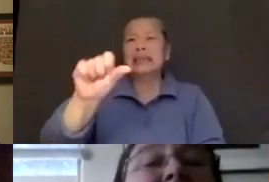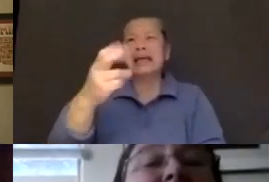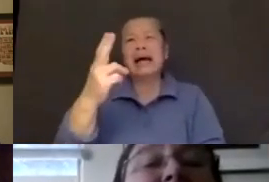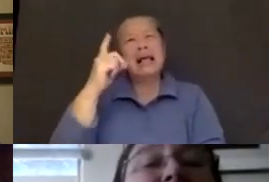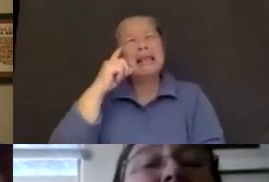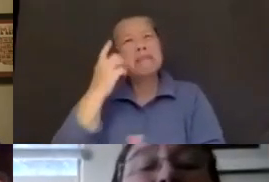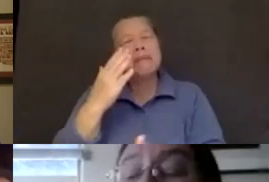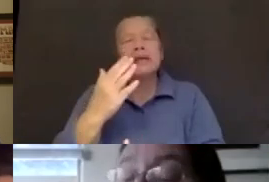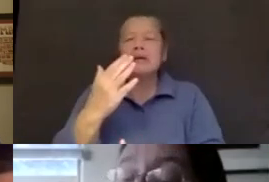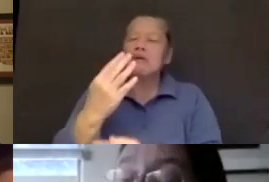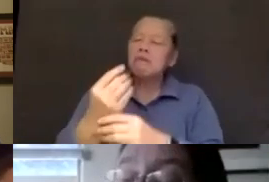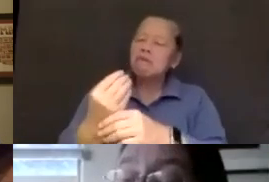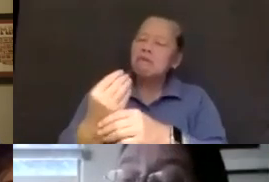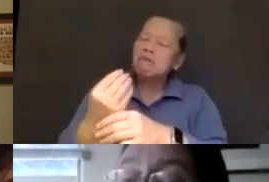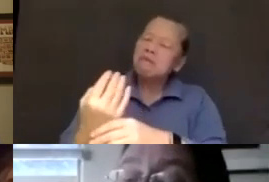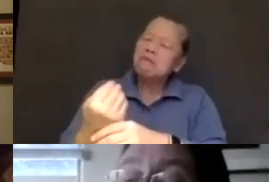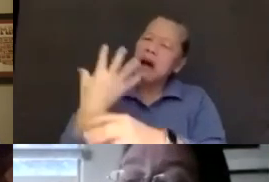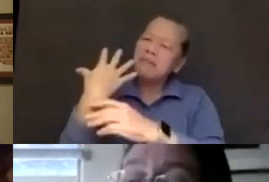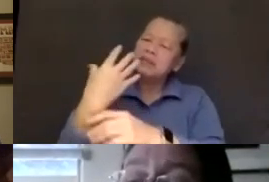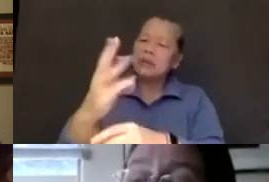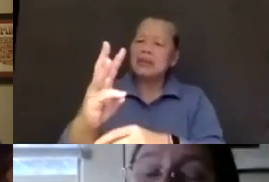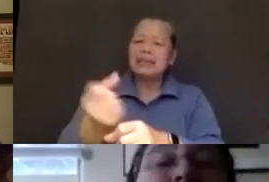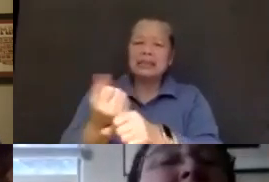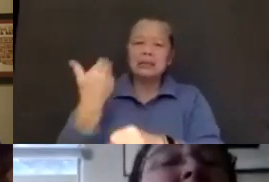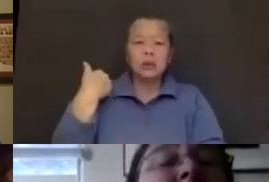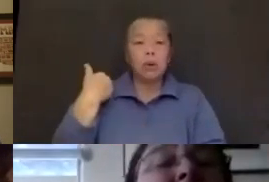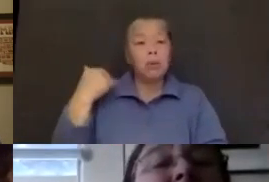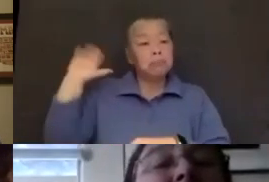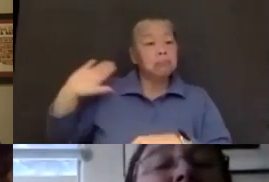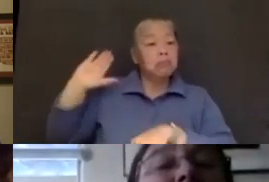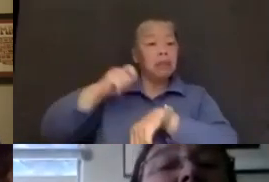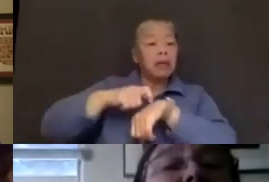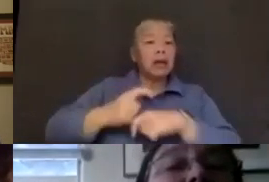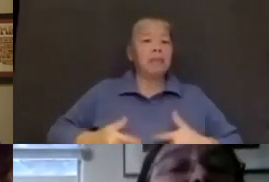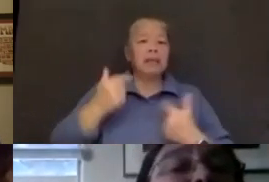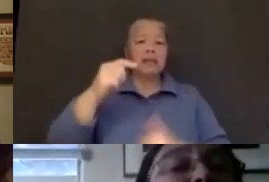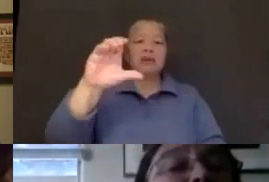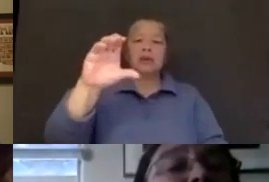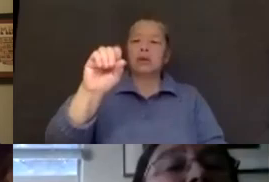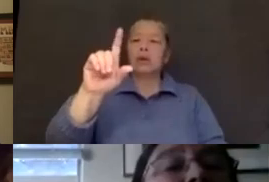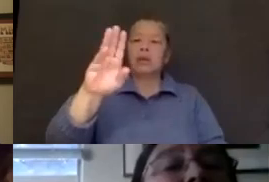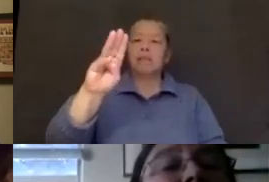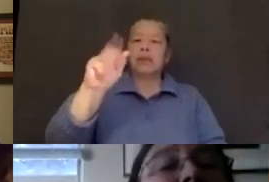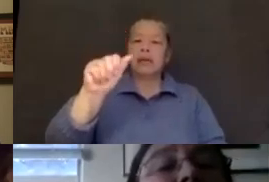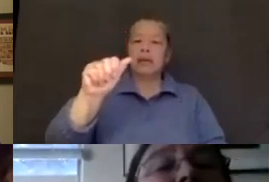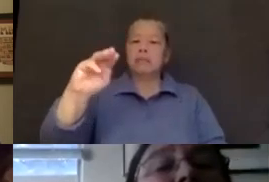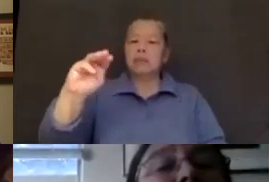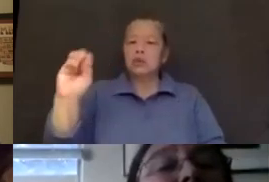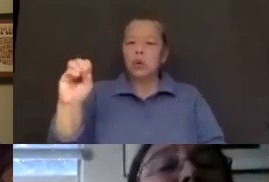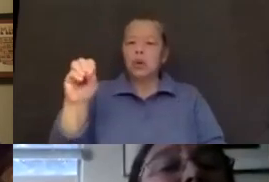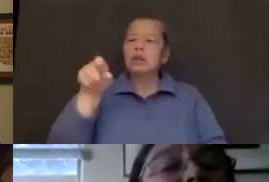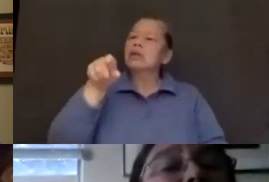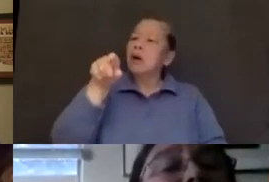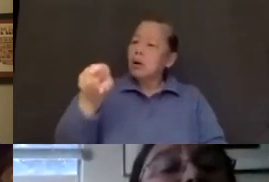ago when I was living in Columbia, Missouri. Letiah is a minister out of the